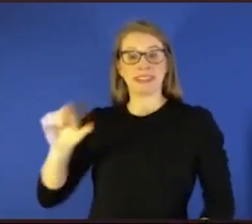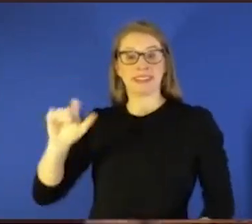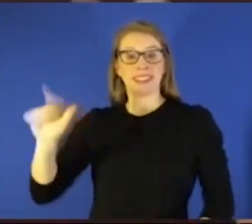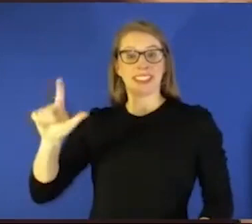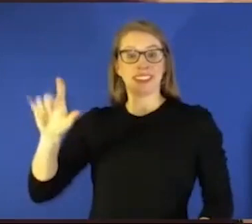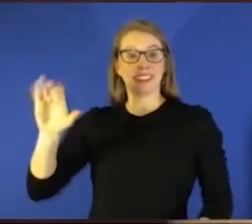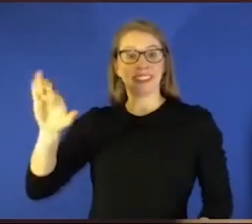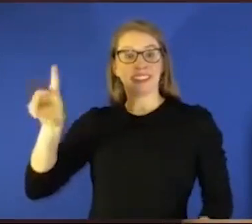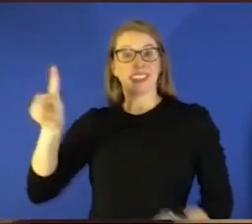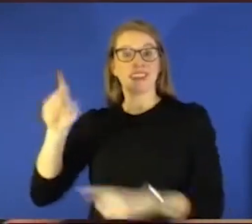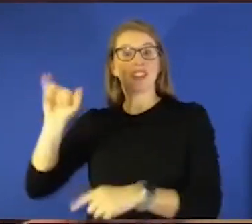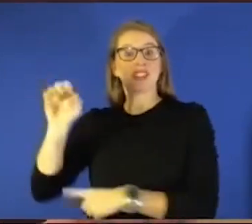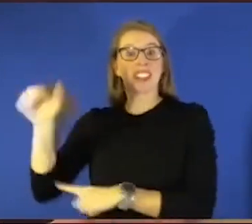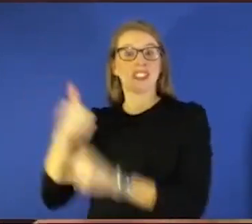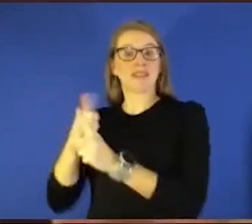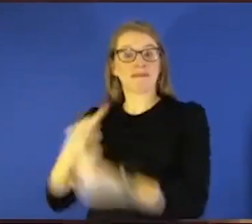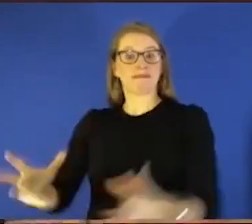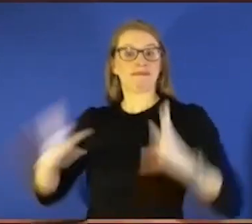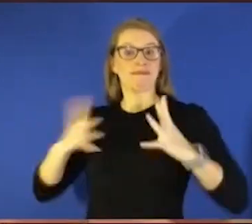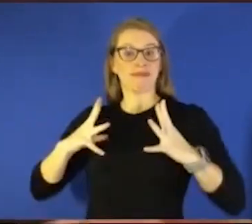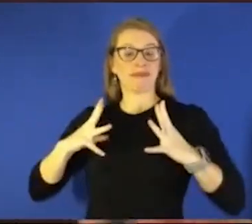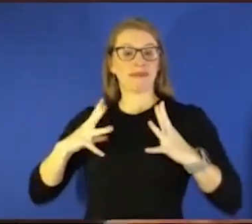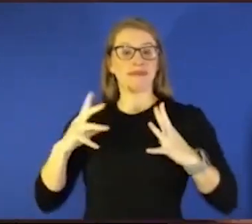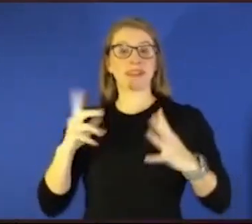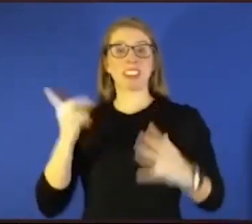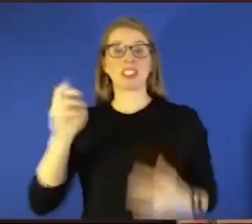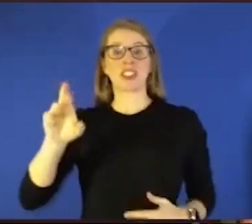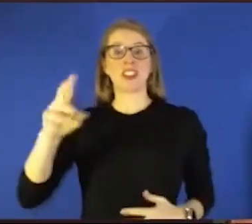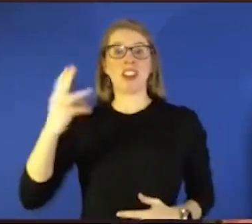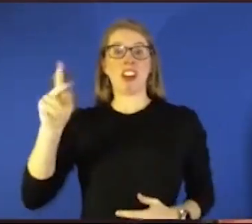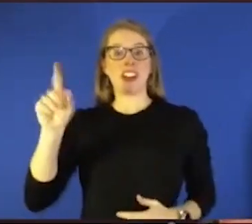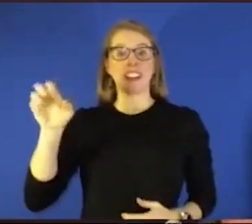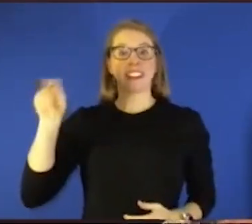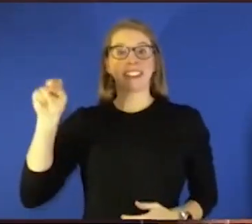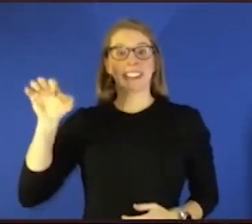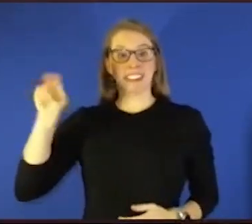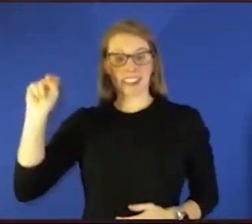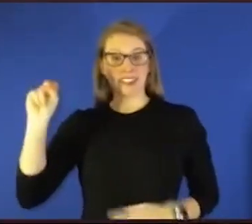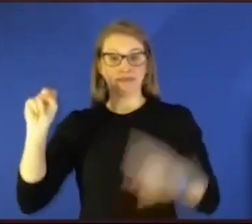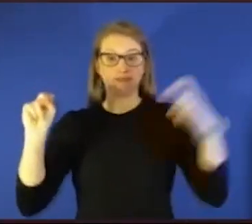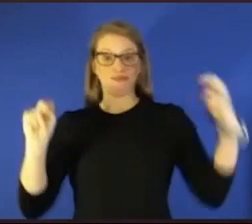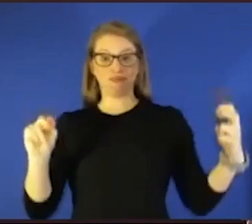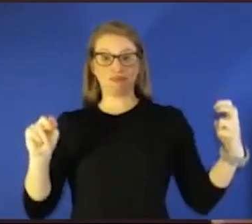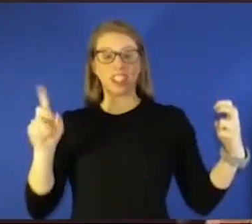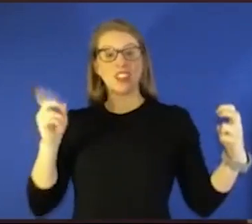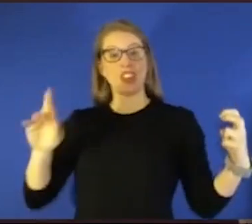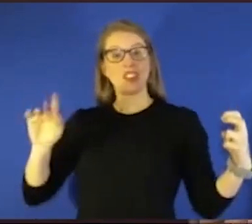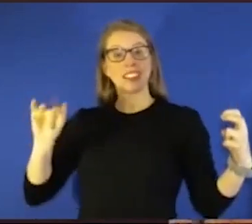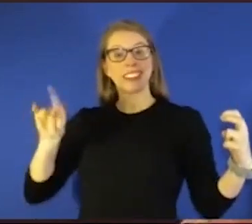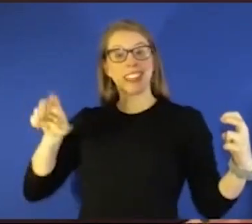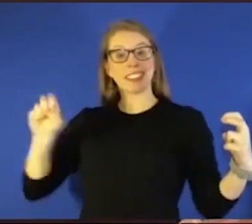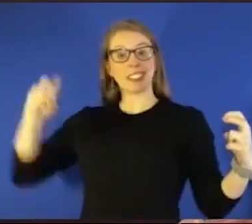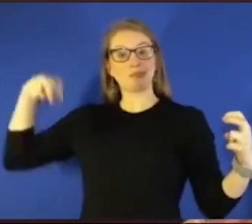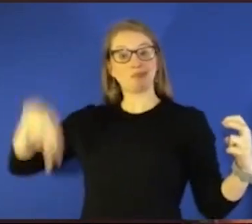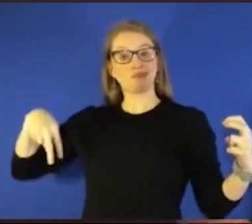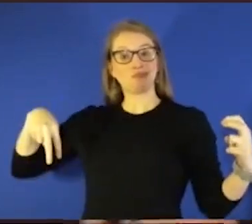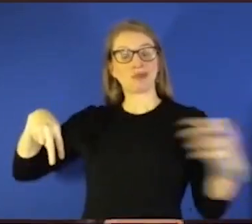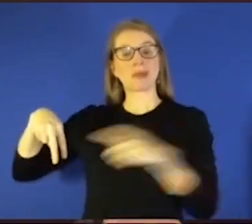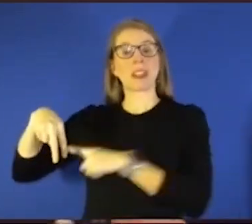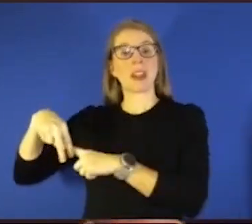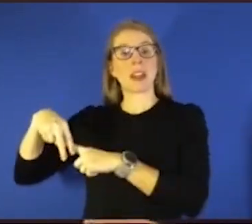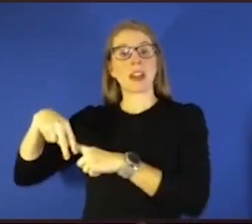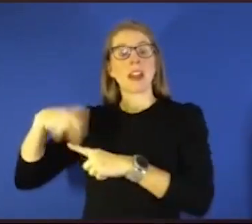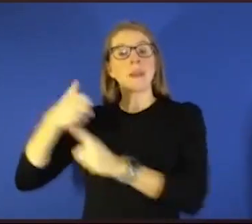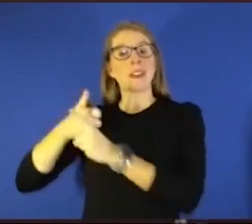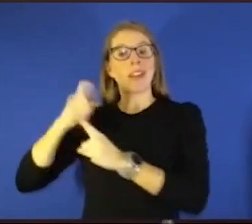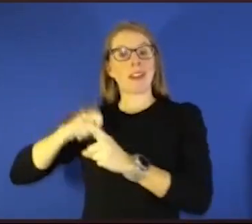here. We have Dr. Hawkinson next to me on the set. Dr. Stites is at the podium because Dr. Stites has to go to clinic today at 8:20 and save the